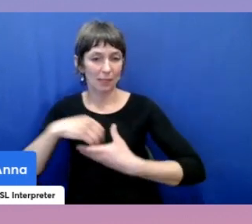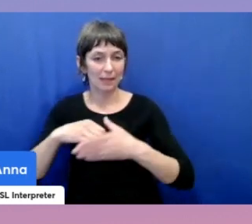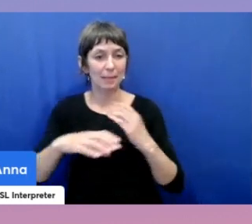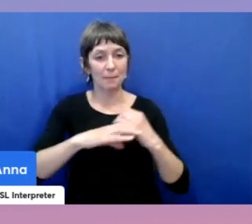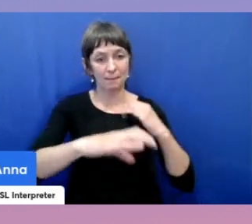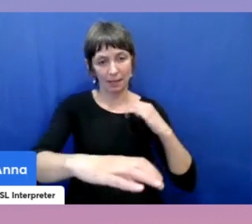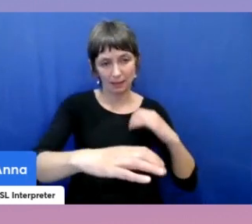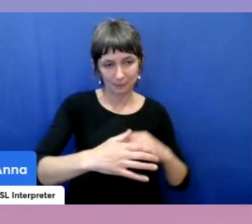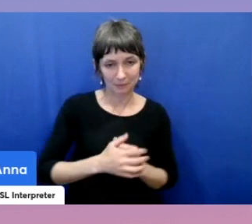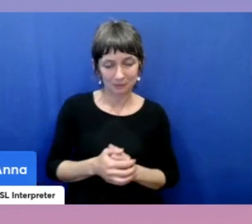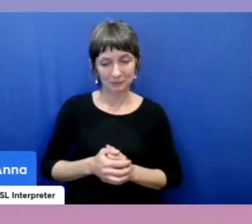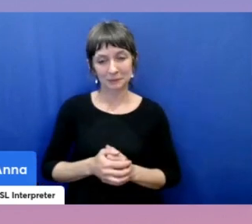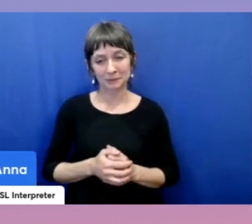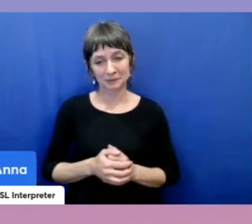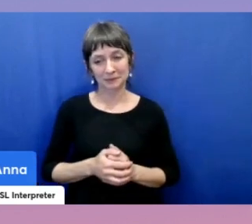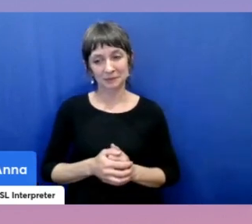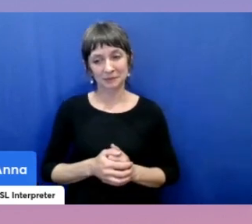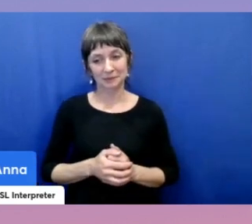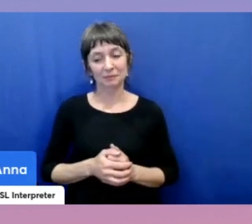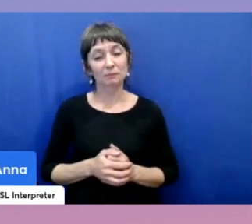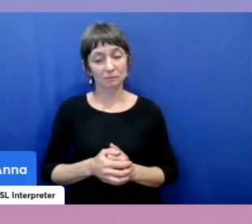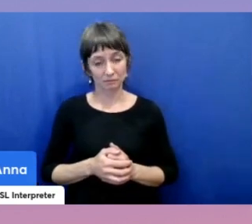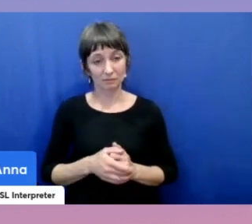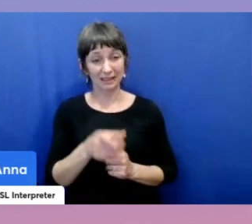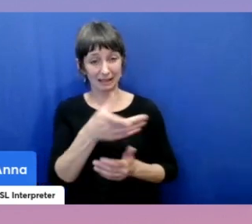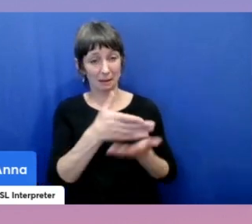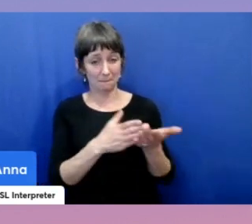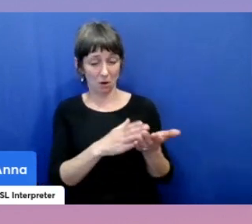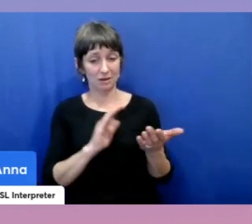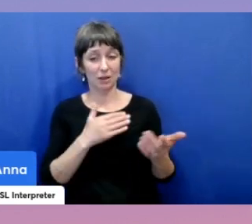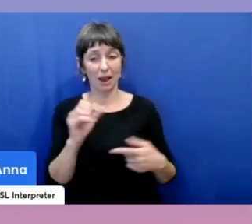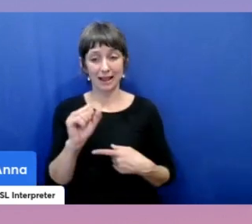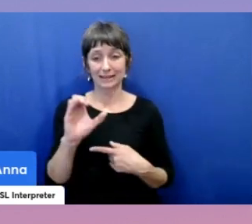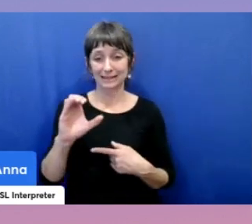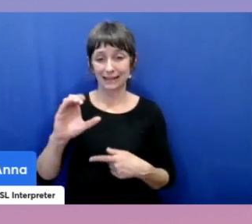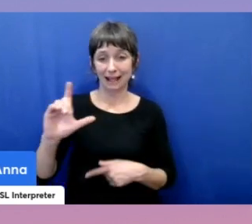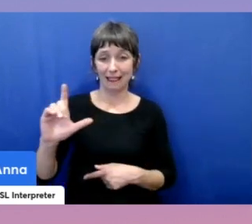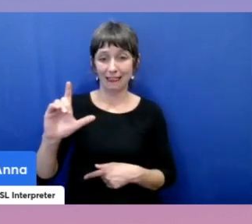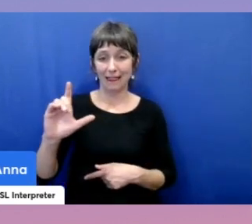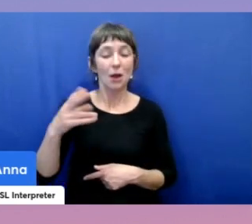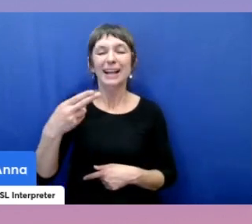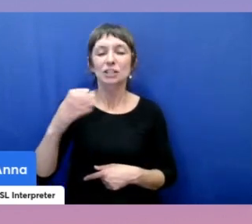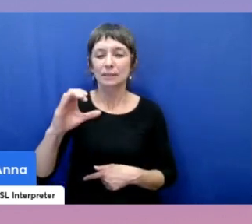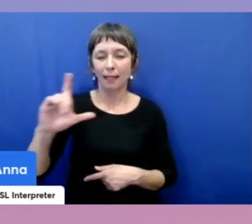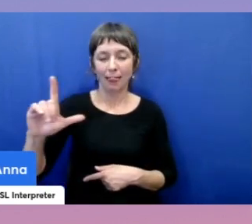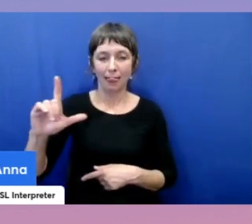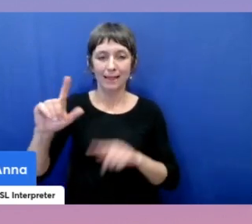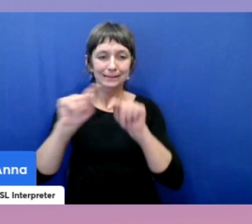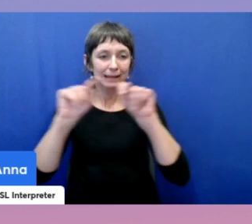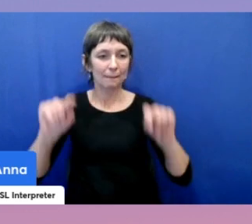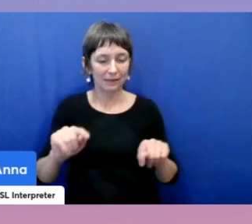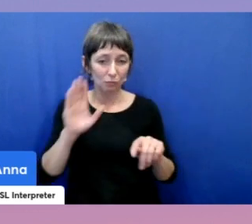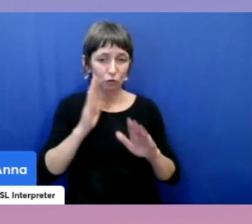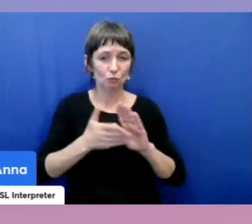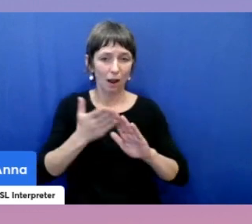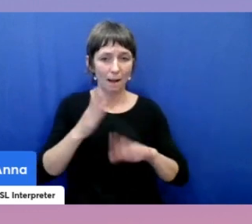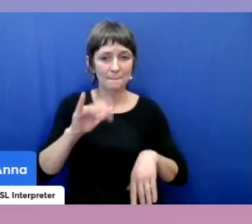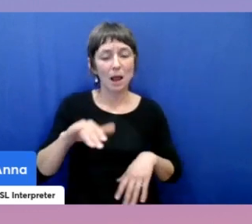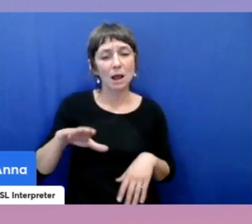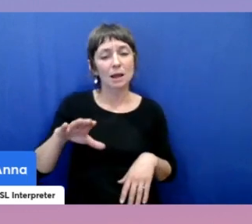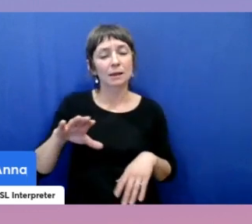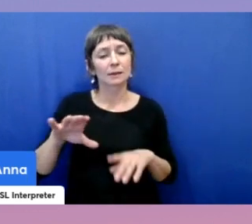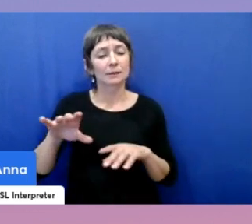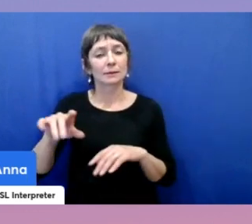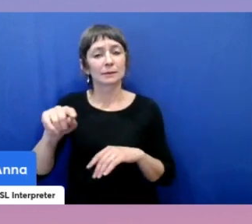pipeline. And this part is our SEL template that will be run by the GB. This is so far the